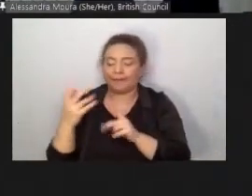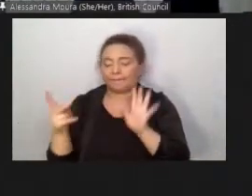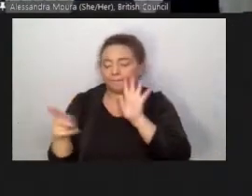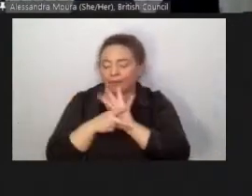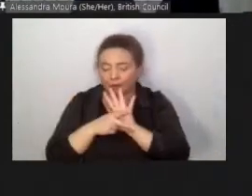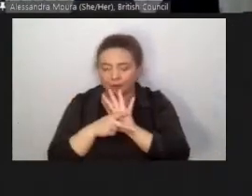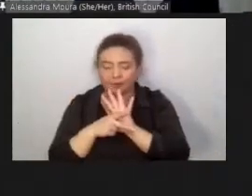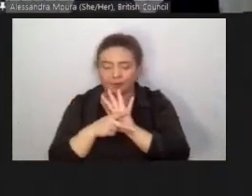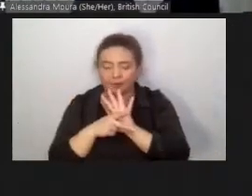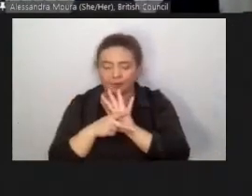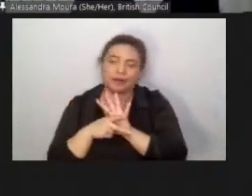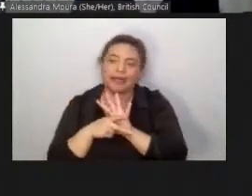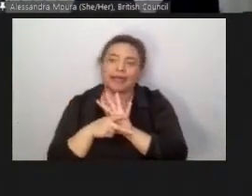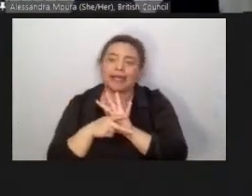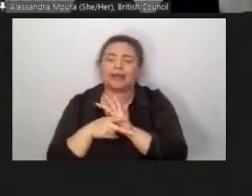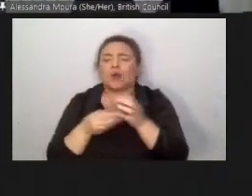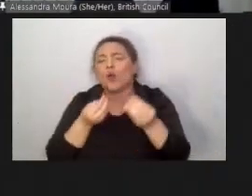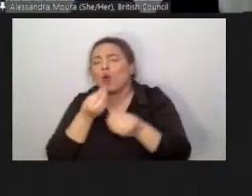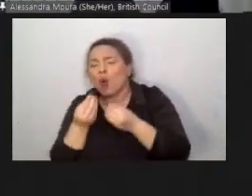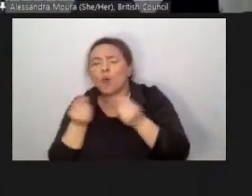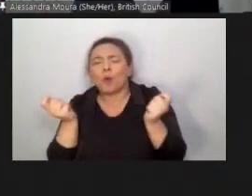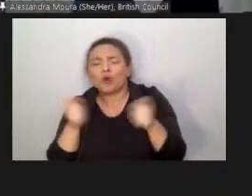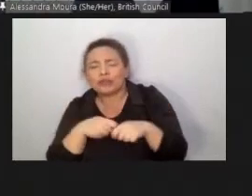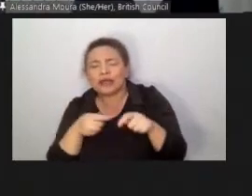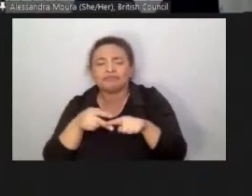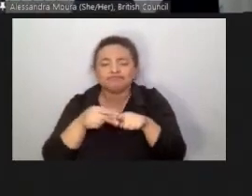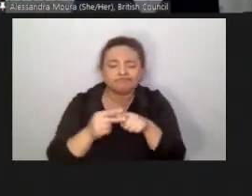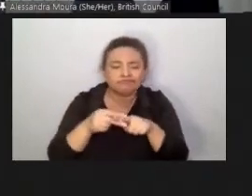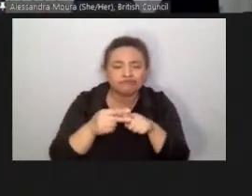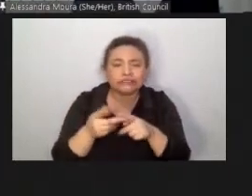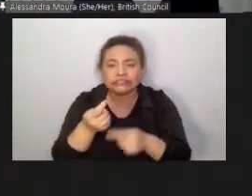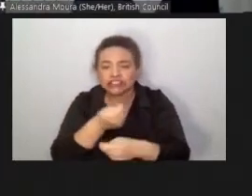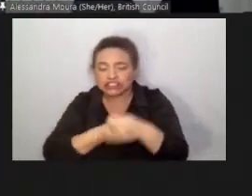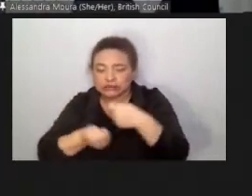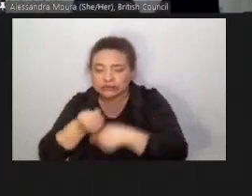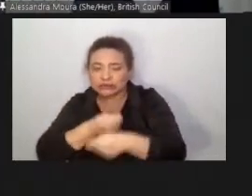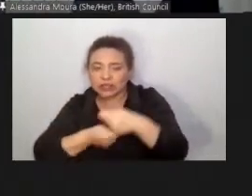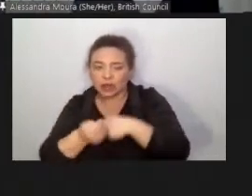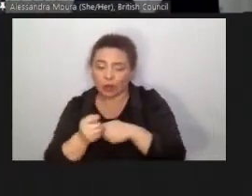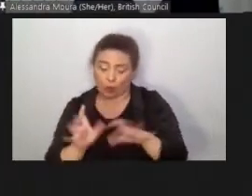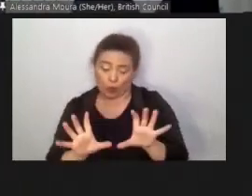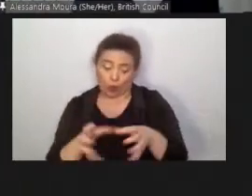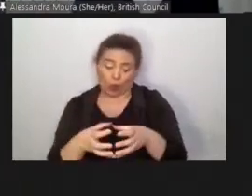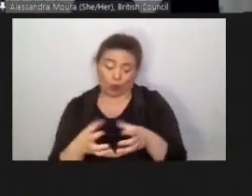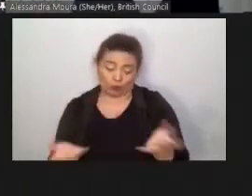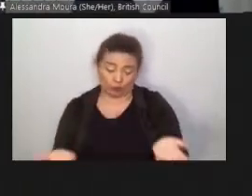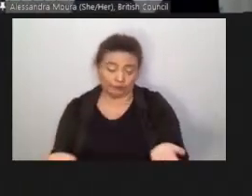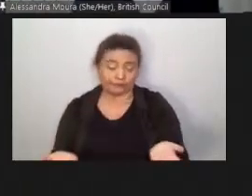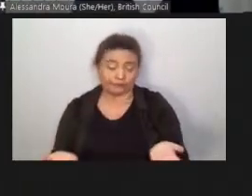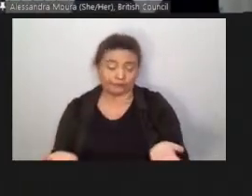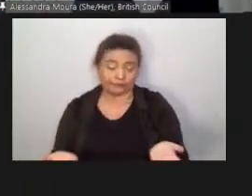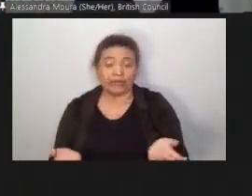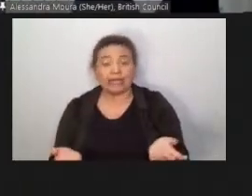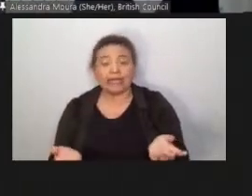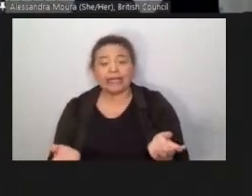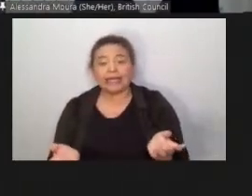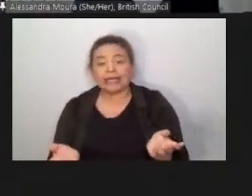management. So you really could spend your whole life focusing on classroom management and